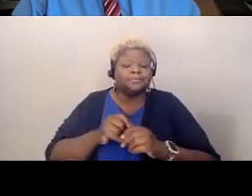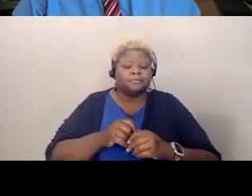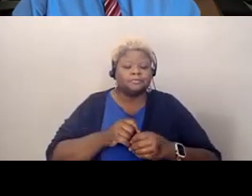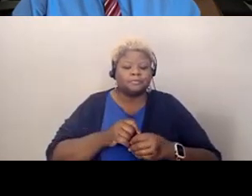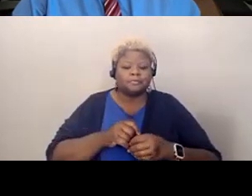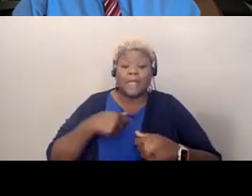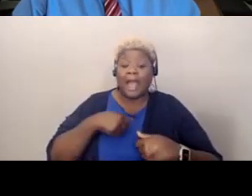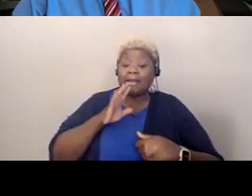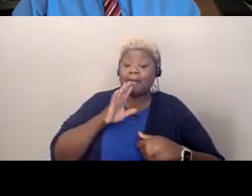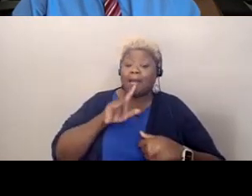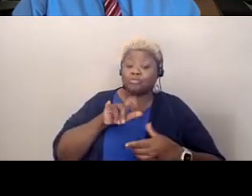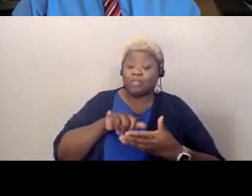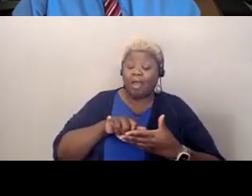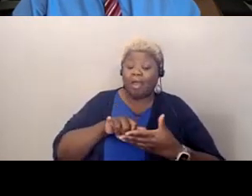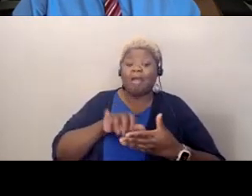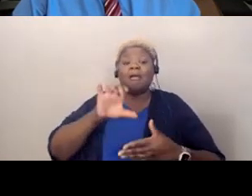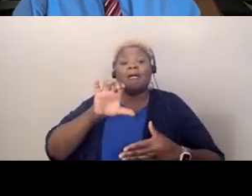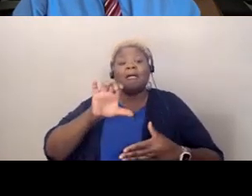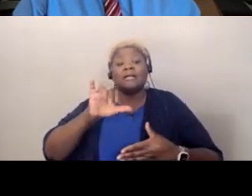And I can speak to this, but Cynthia too.